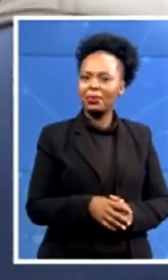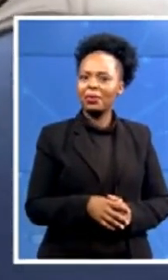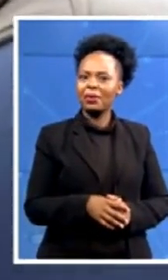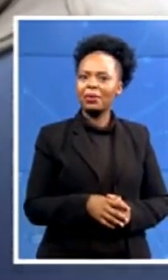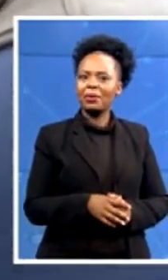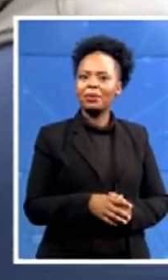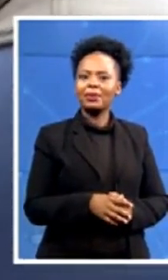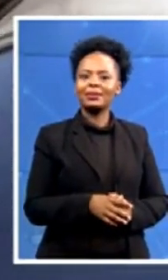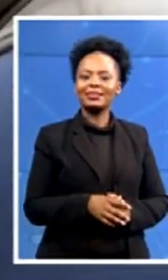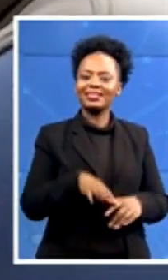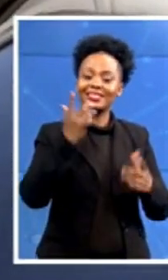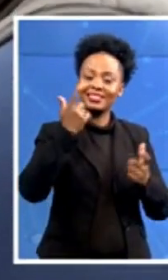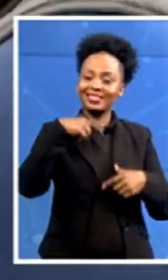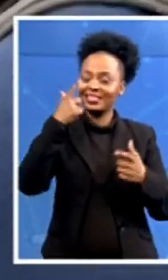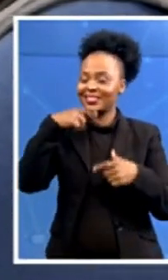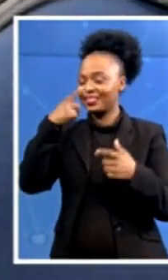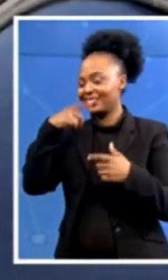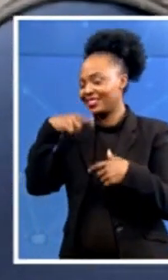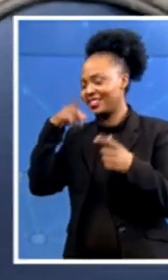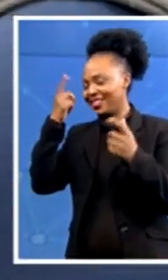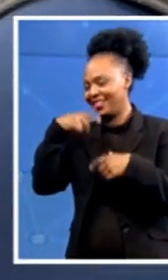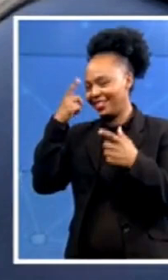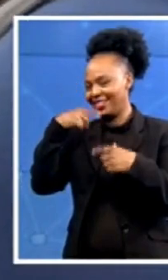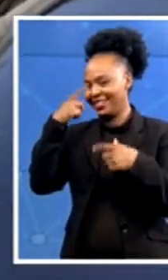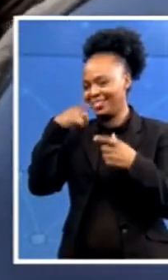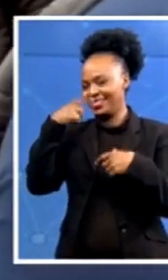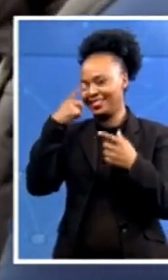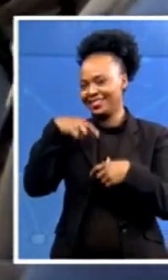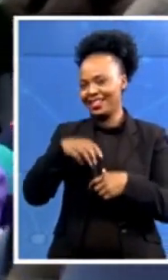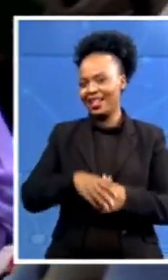Well, KZN, let me say KZN started very well.